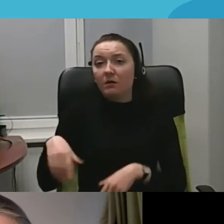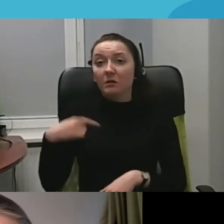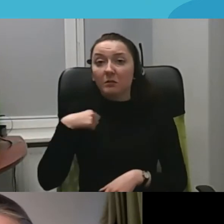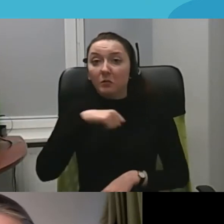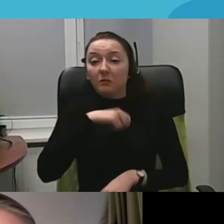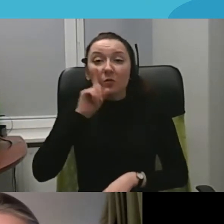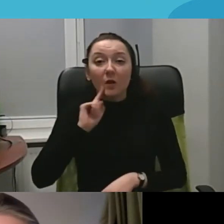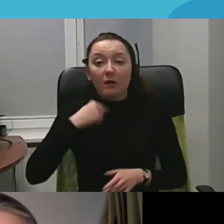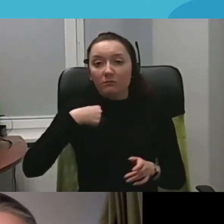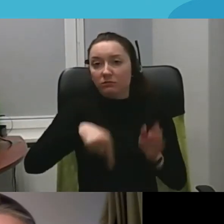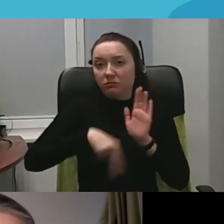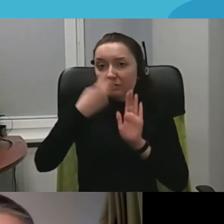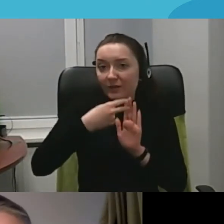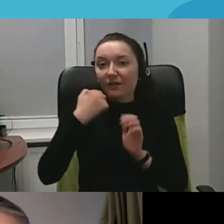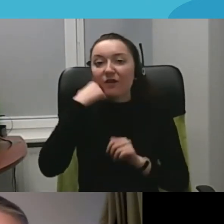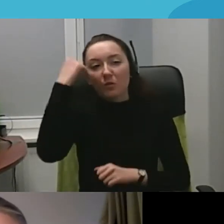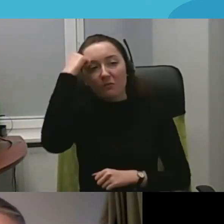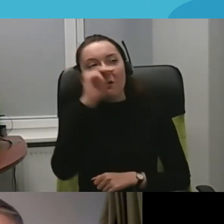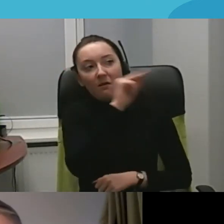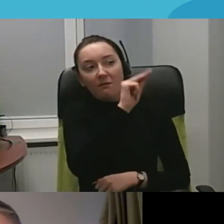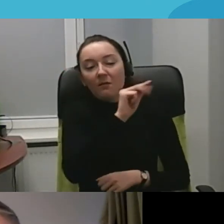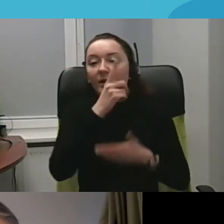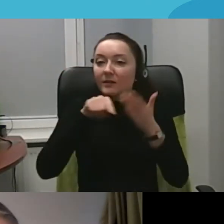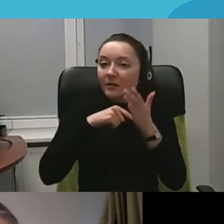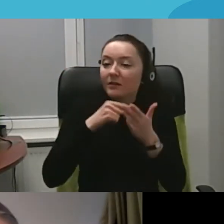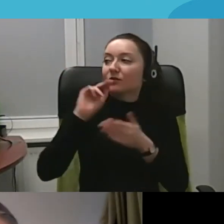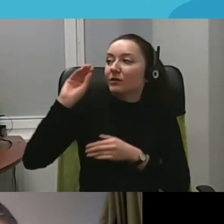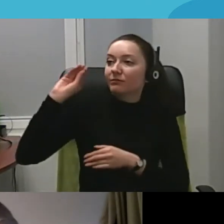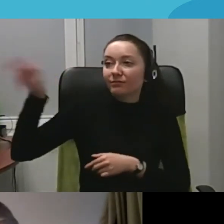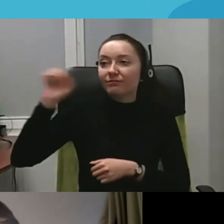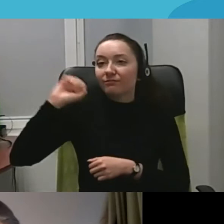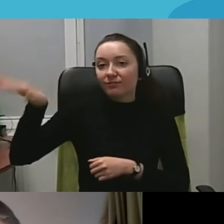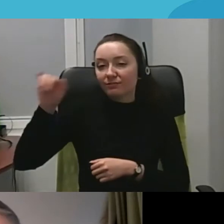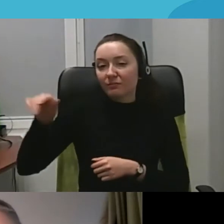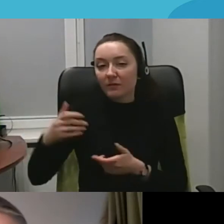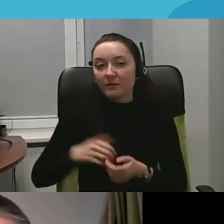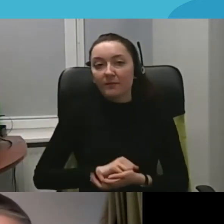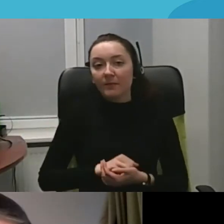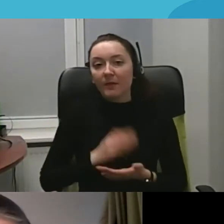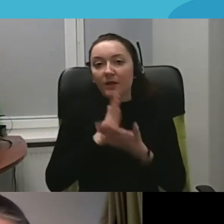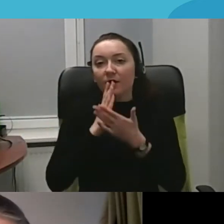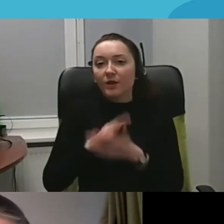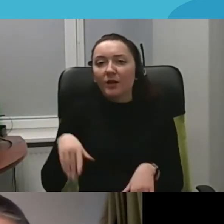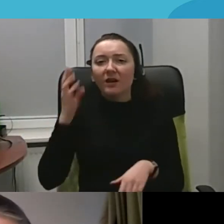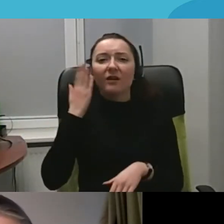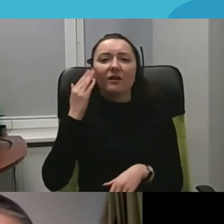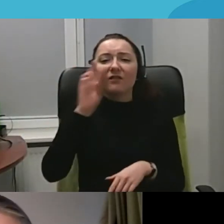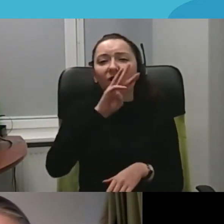And also it apparently contributed to the early release of some bloggers and journalists back in the spring, but not all of them,